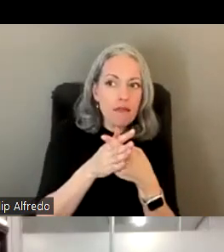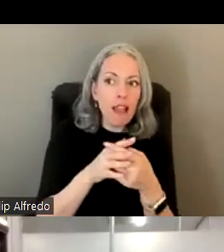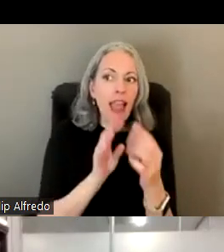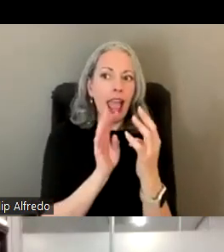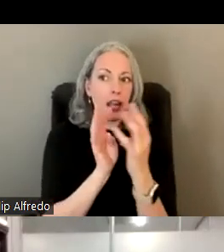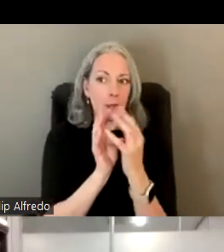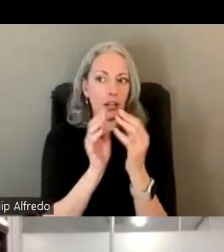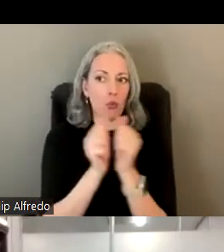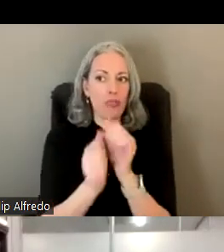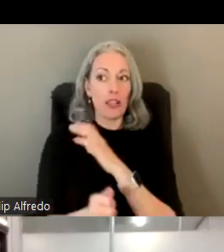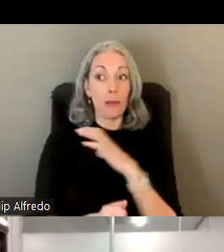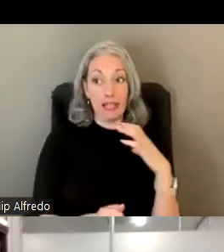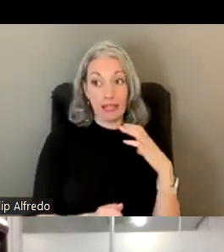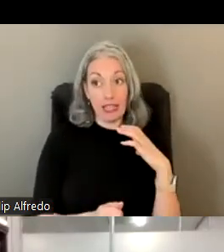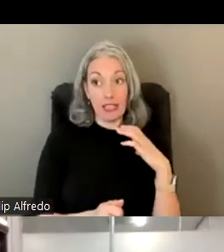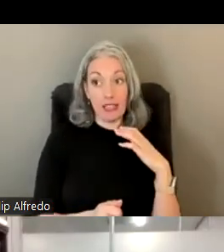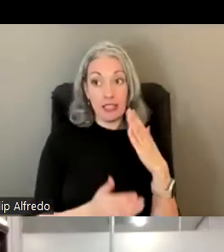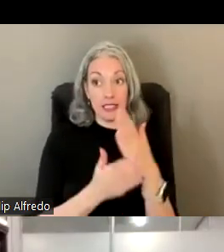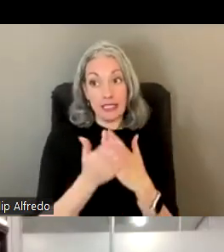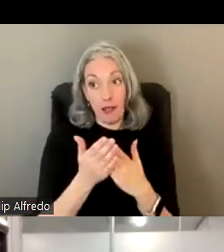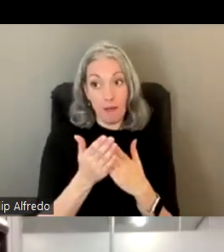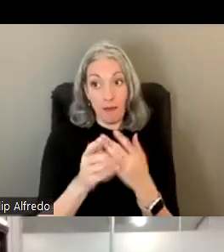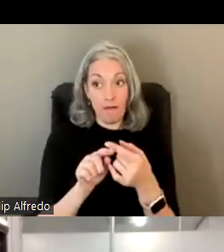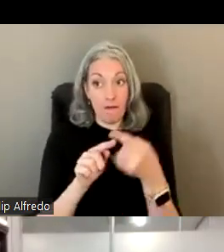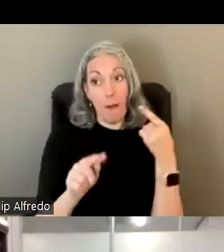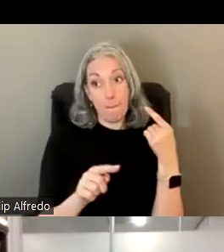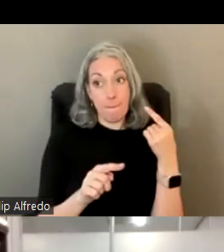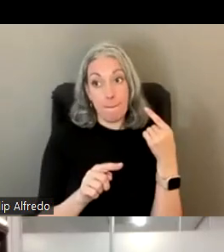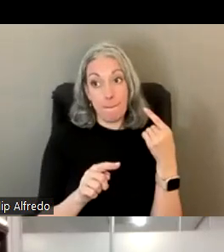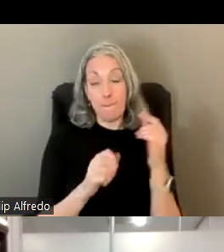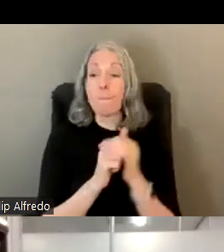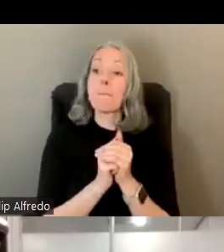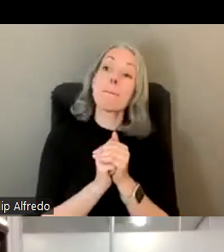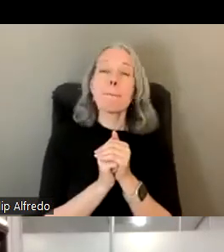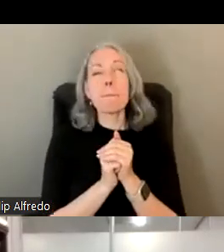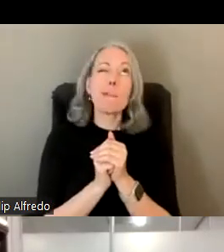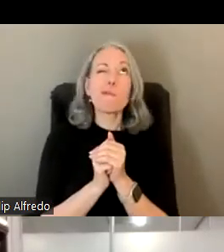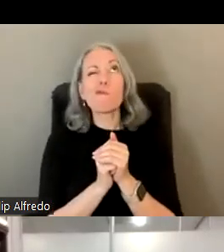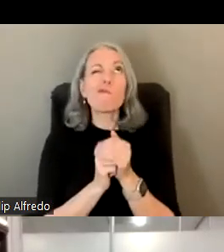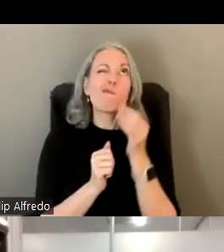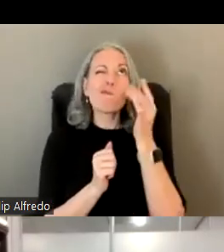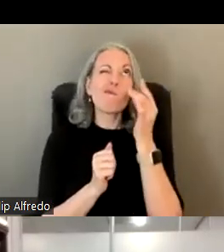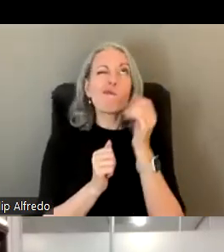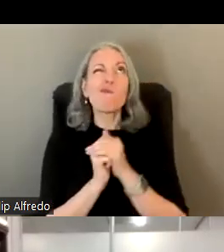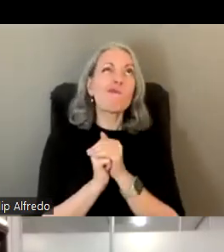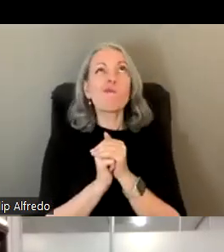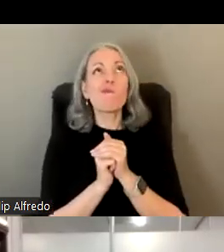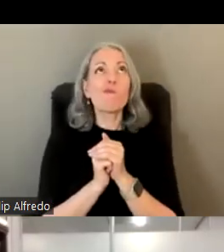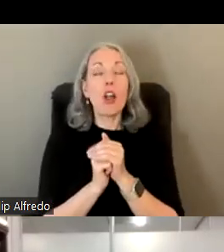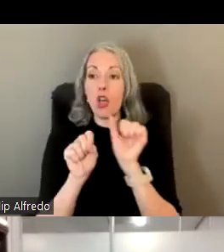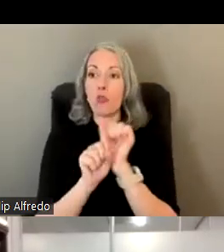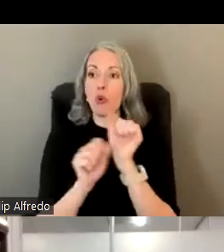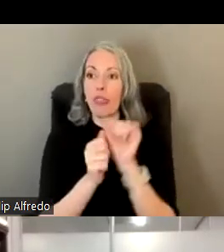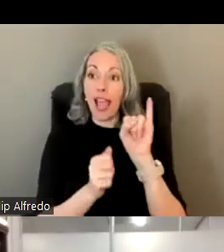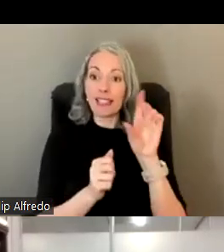a committee some committee members that came up from sorry, I'm forgetting the committee, but they work with the